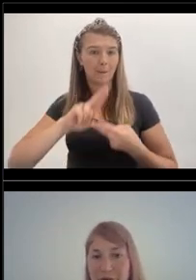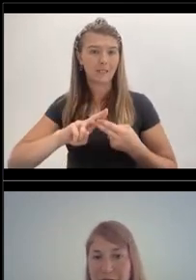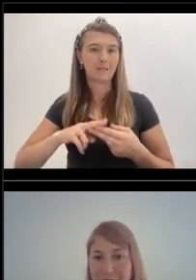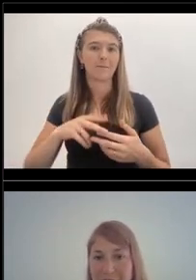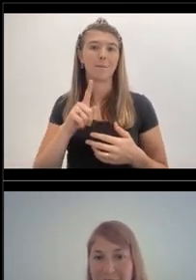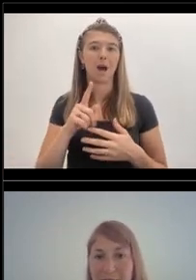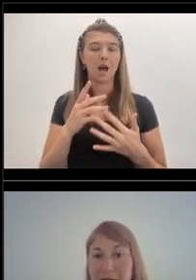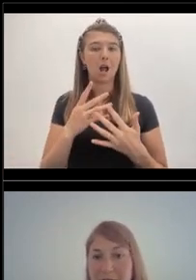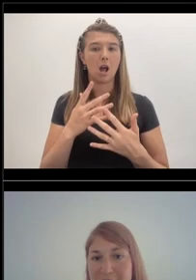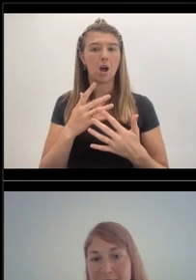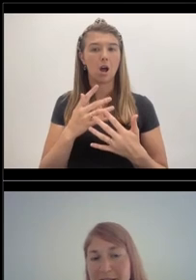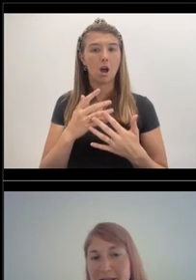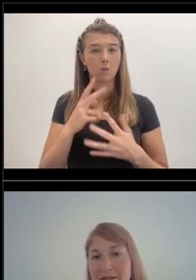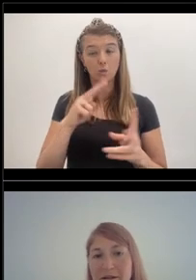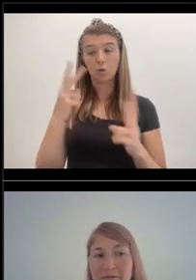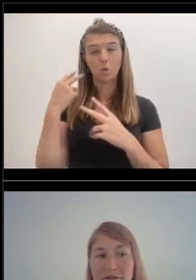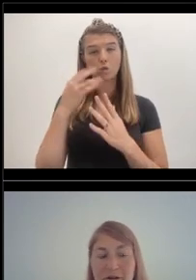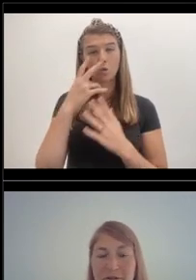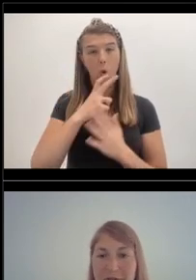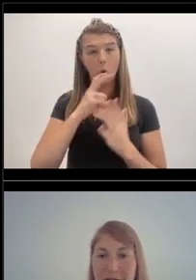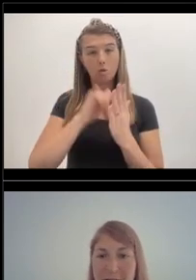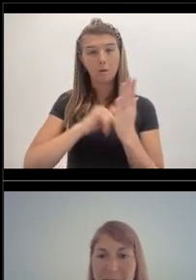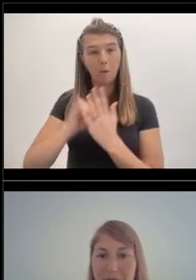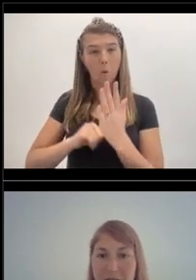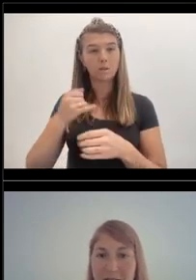reports of chemical recycling, so there was